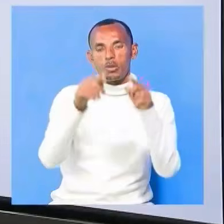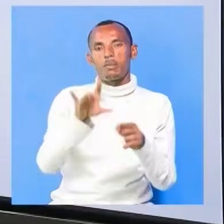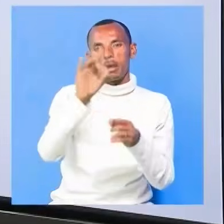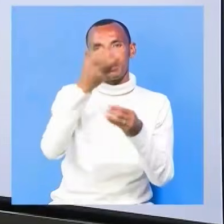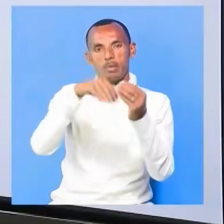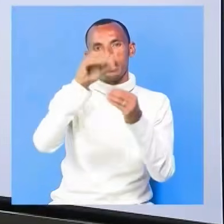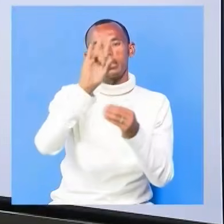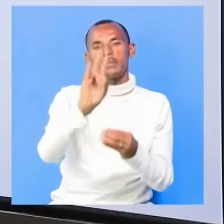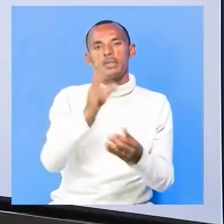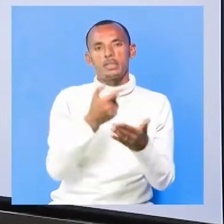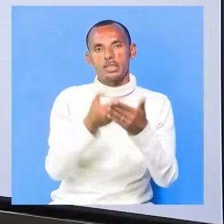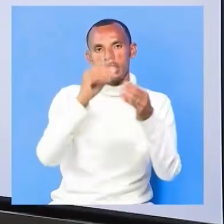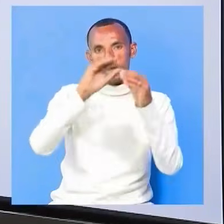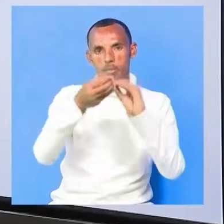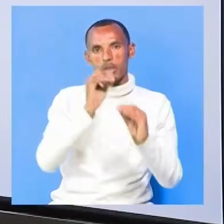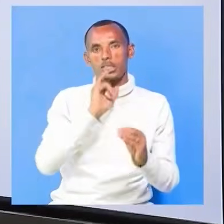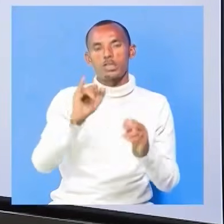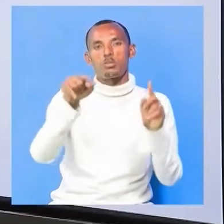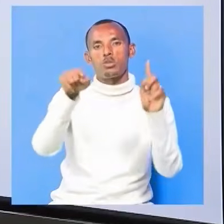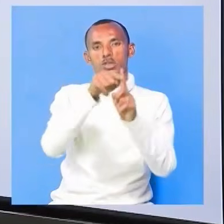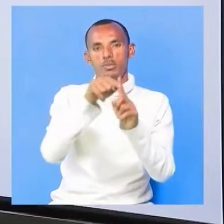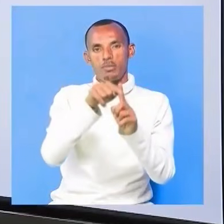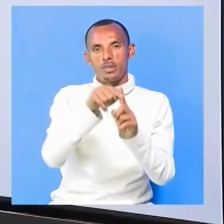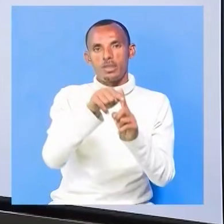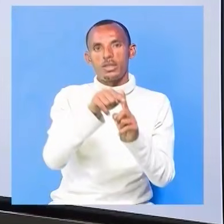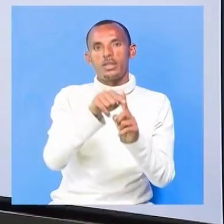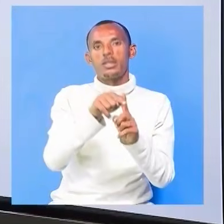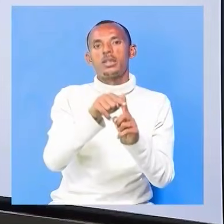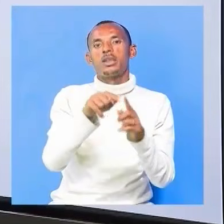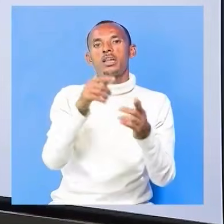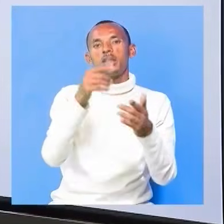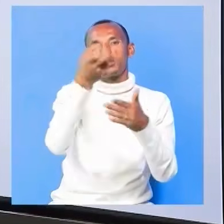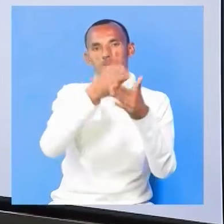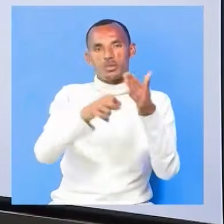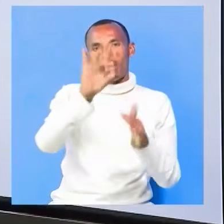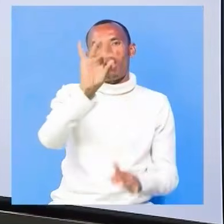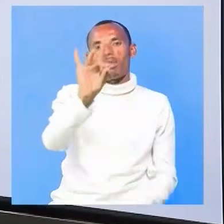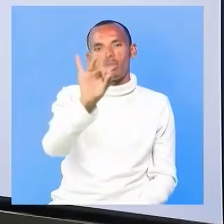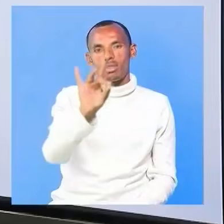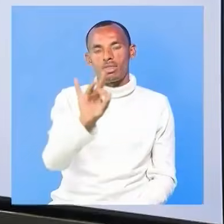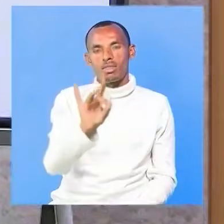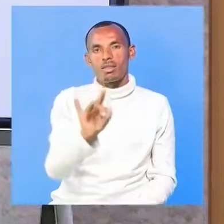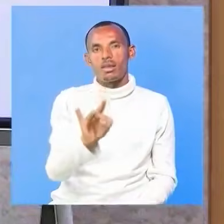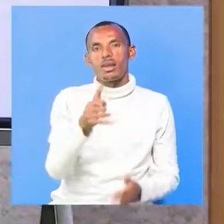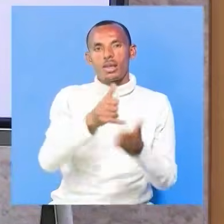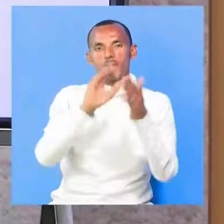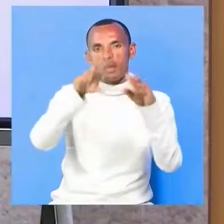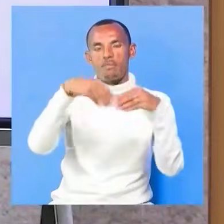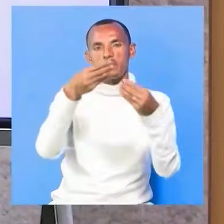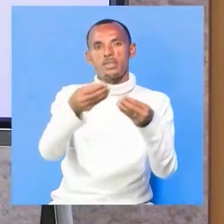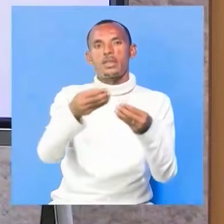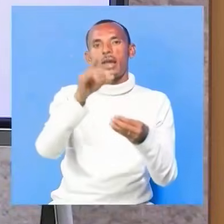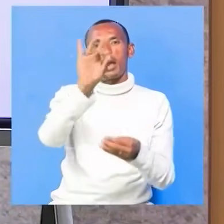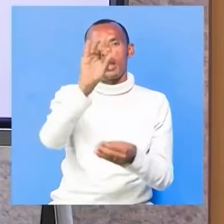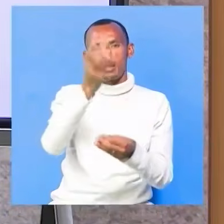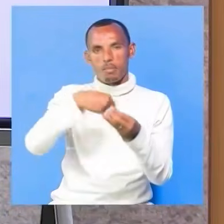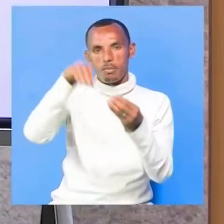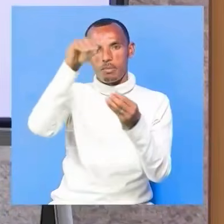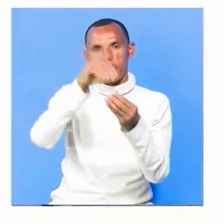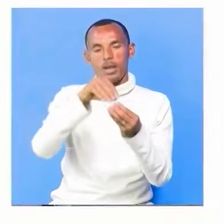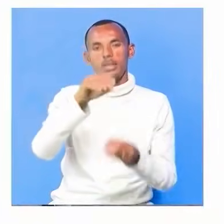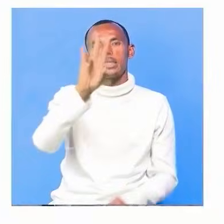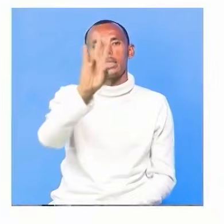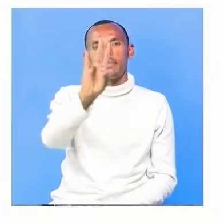7. Since this number is positive, its output is 8 itself. So it gives us